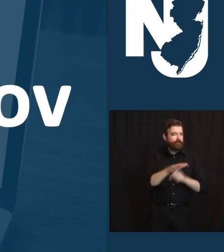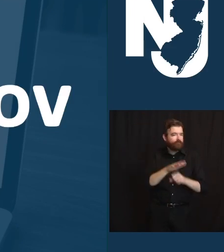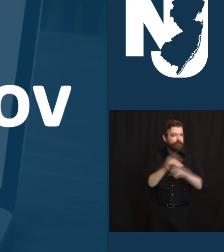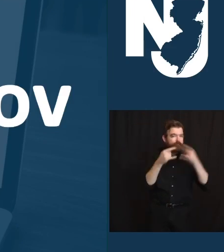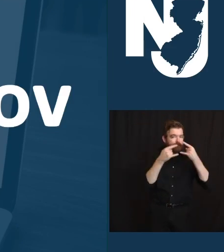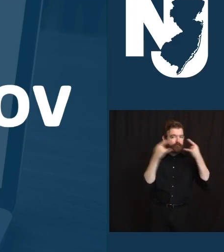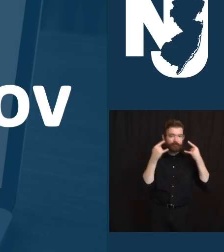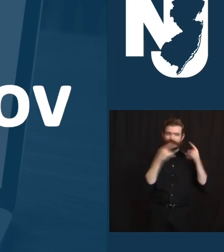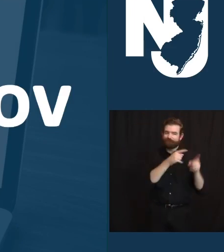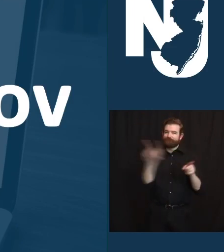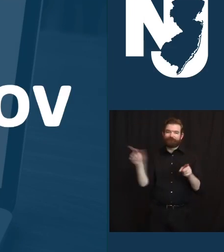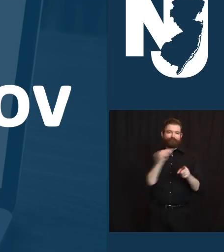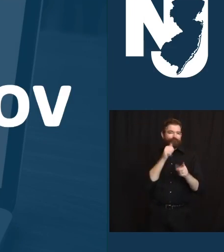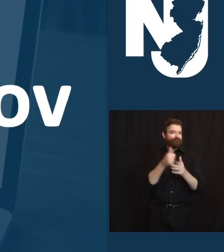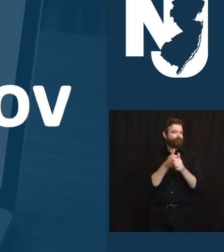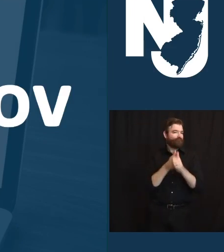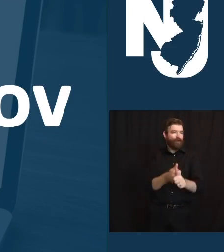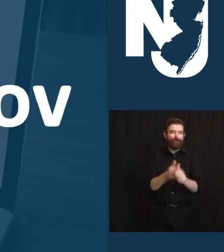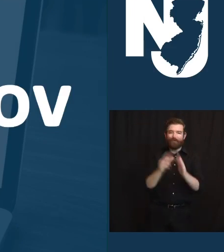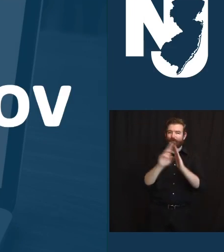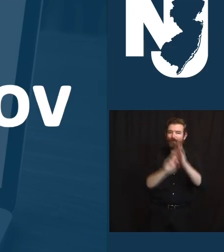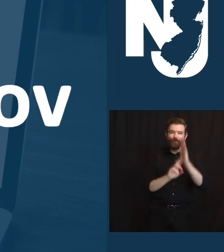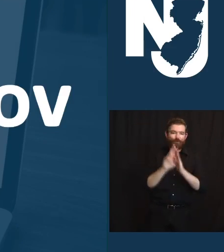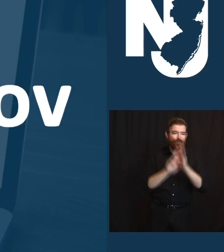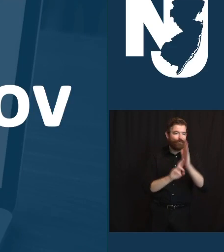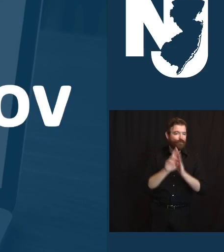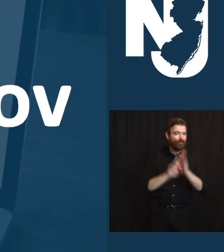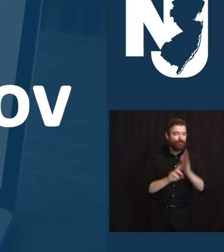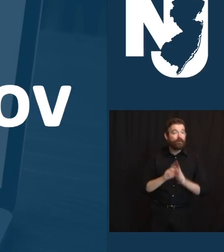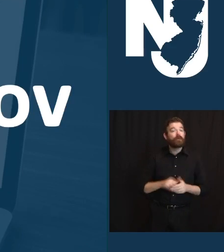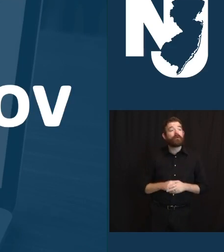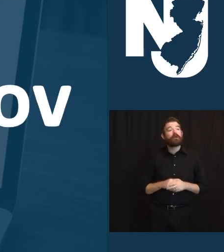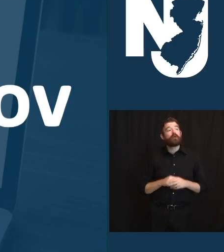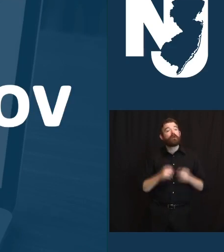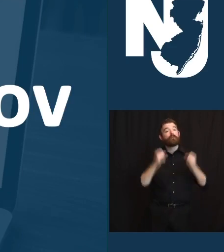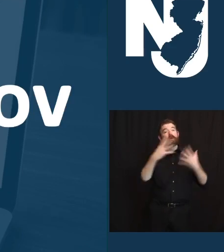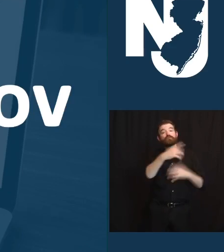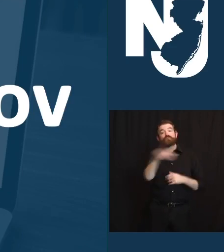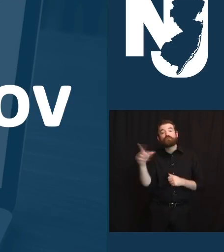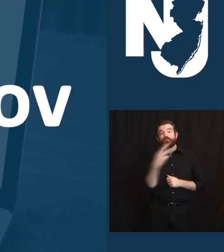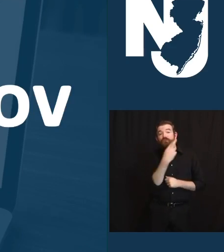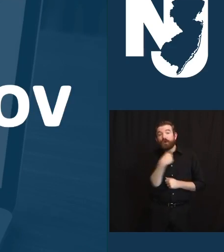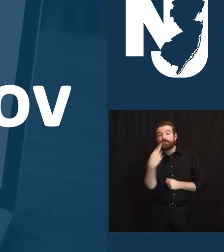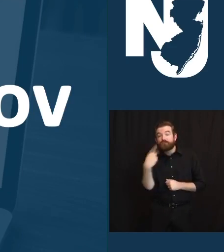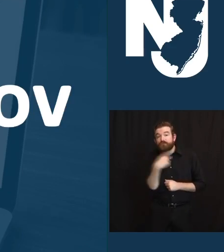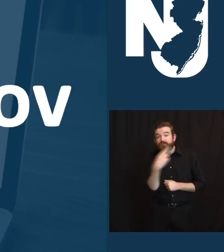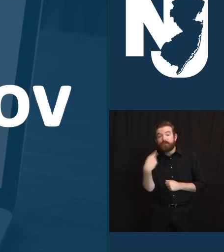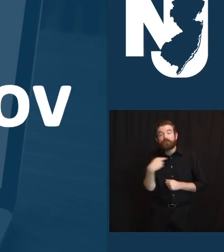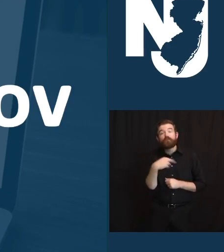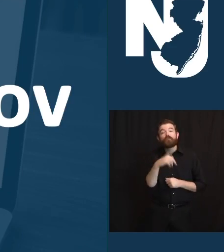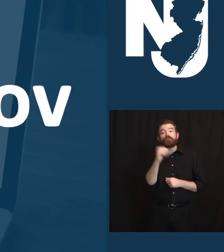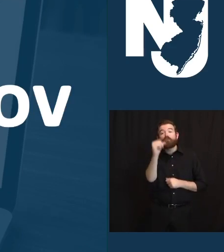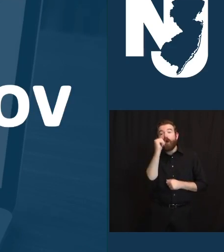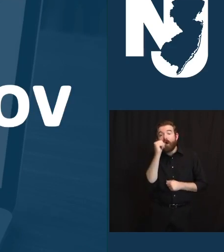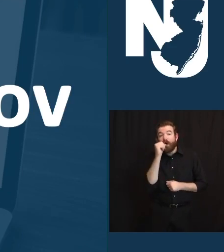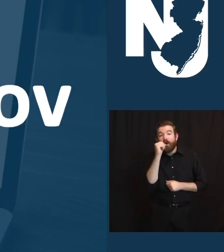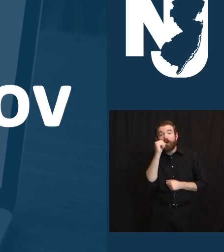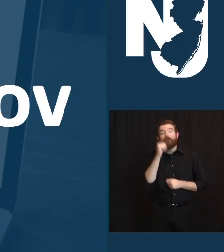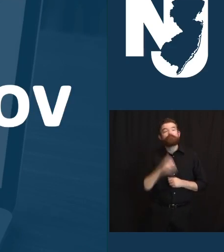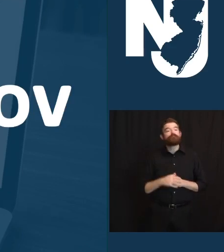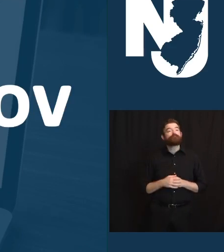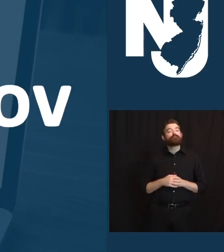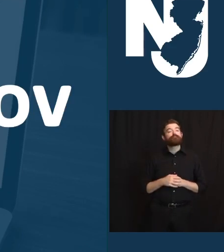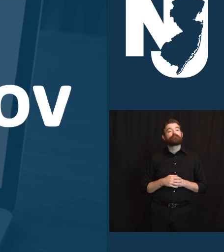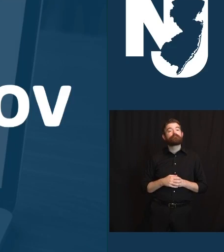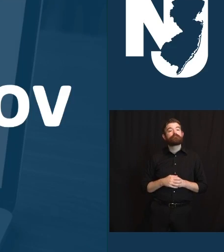that there are many more establishments whose owners, managers, and customers have been responsible and who have lived up to not